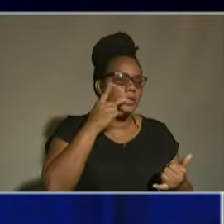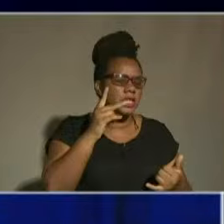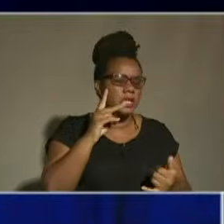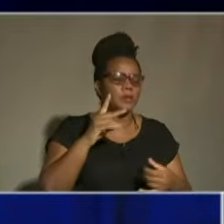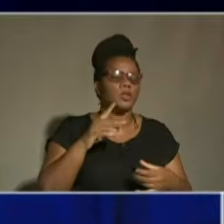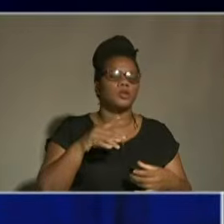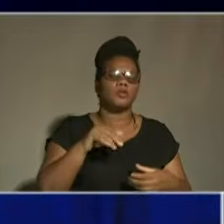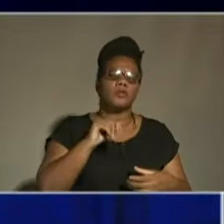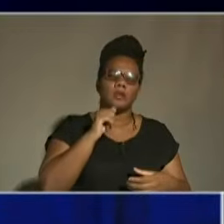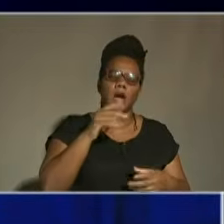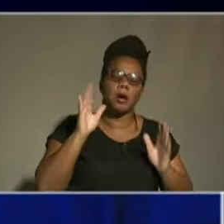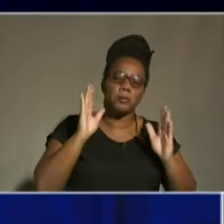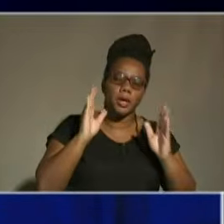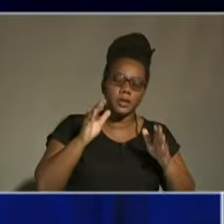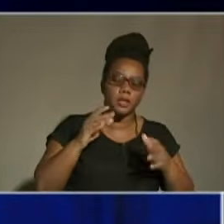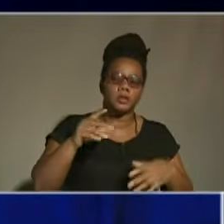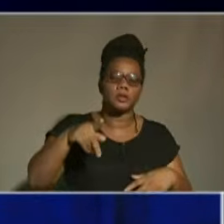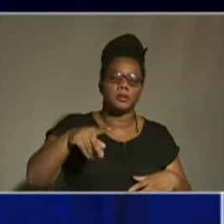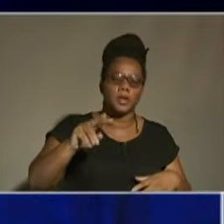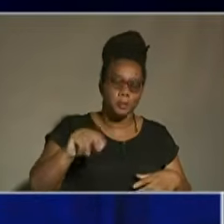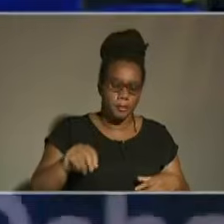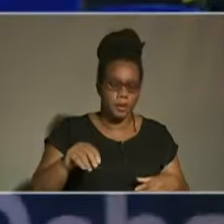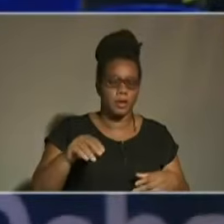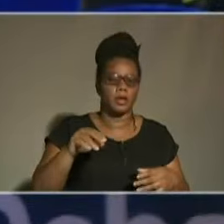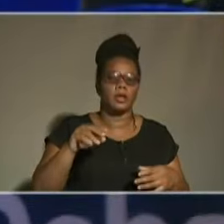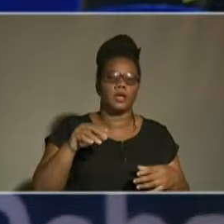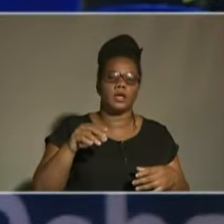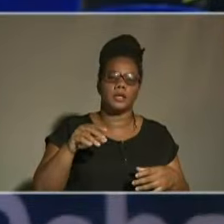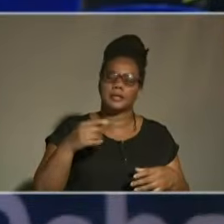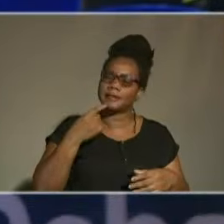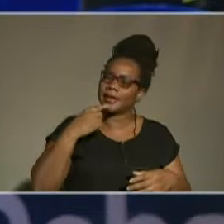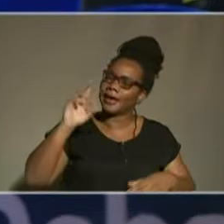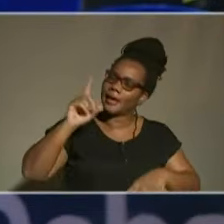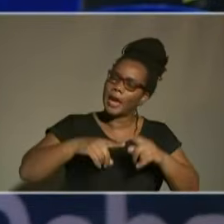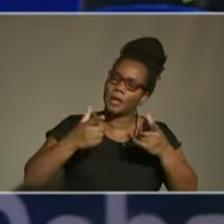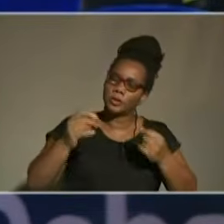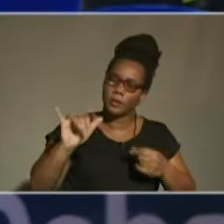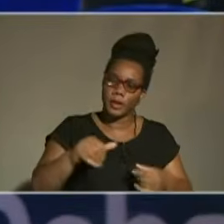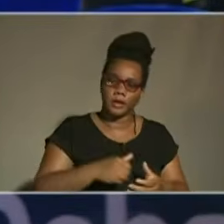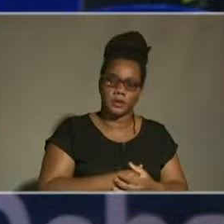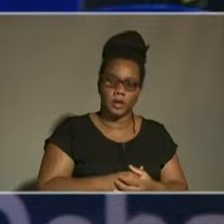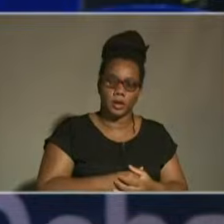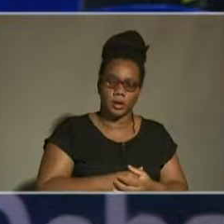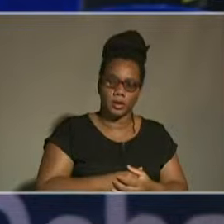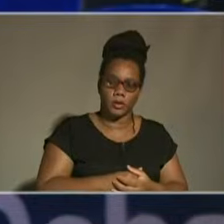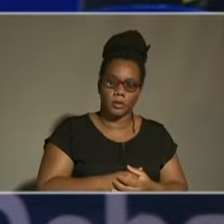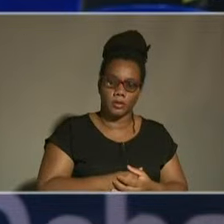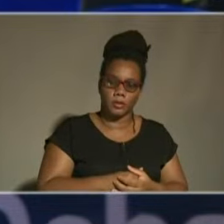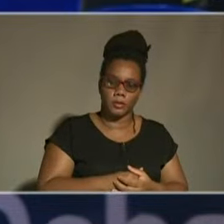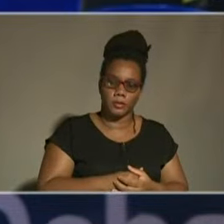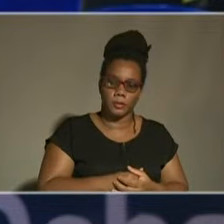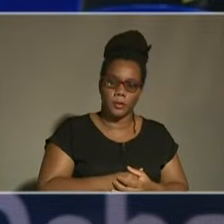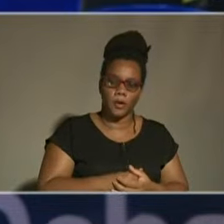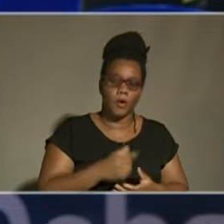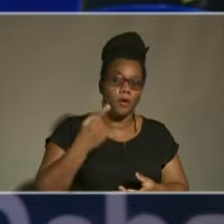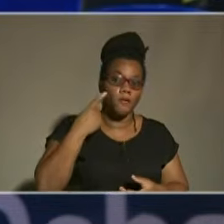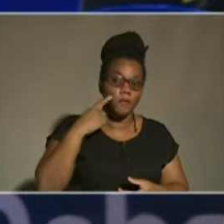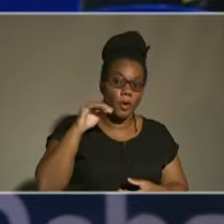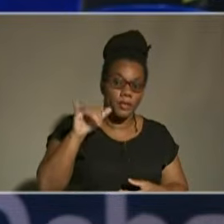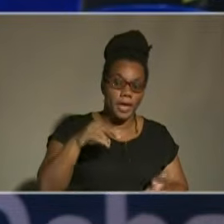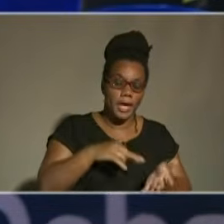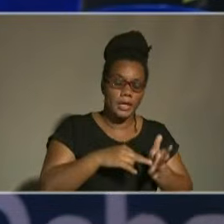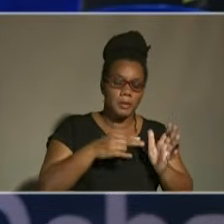case of the recent extension, which led to a court case. Wasn't this a betrayal of the principle of bipartisanship that you had